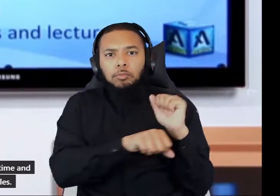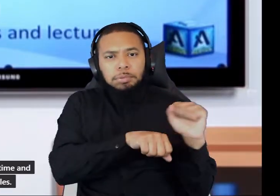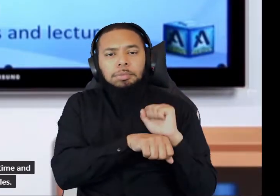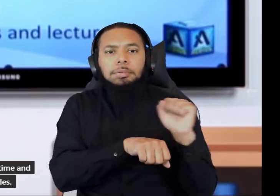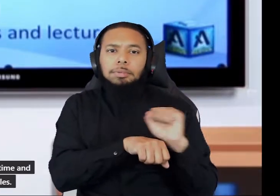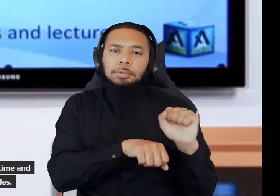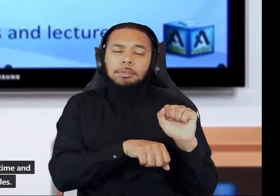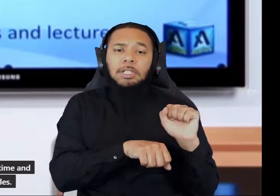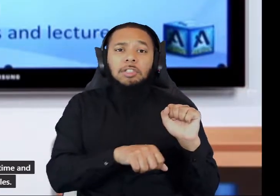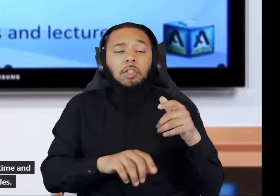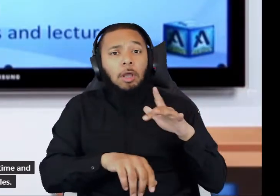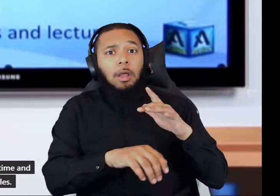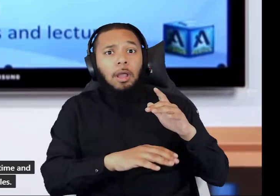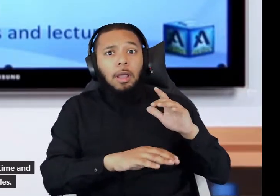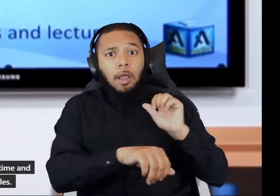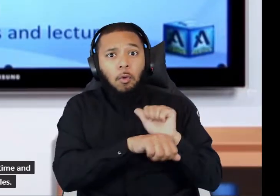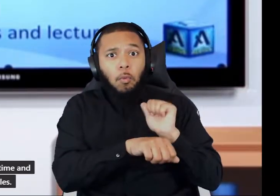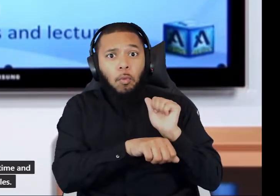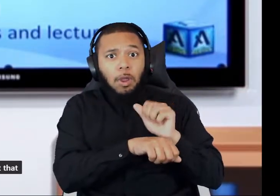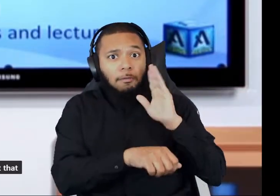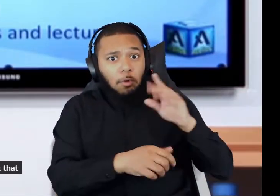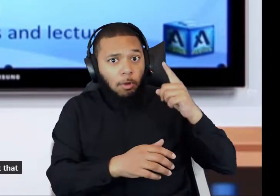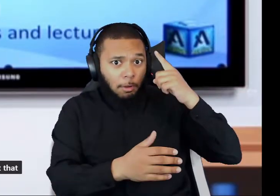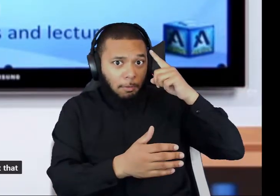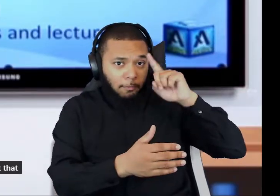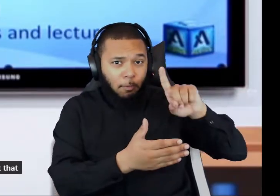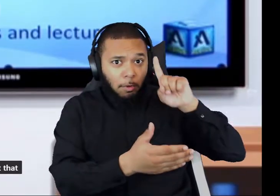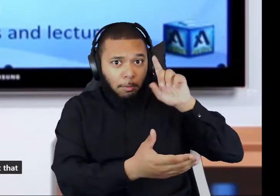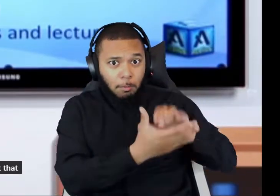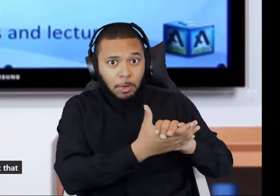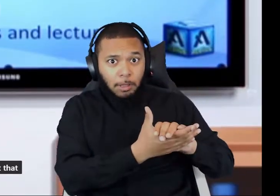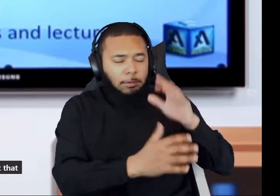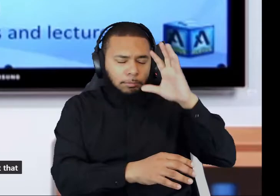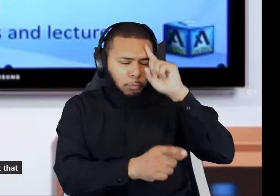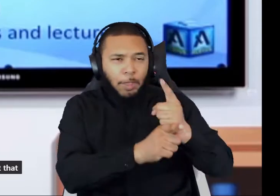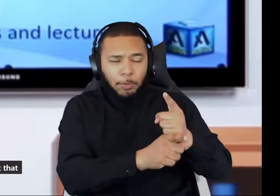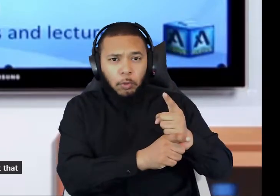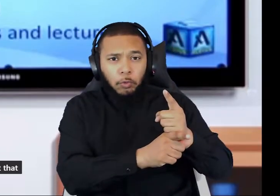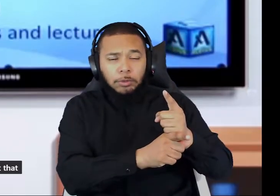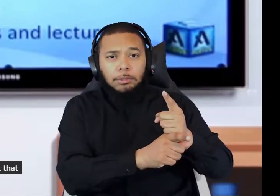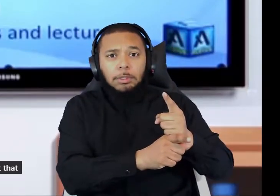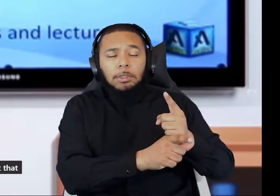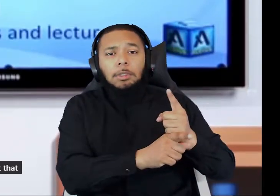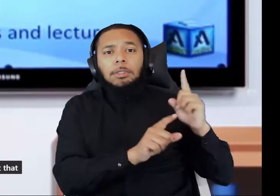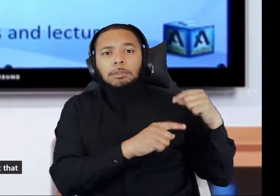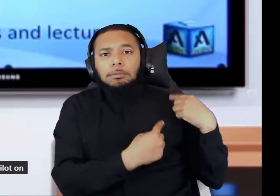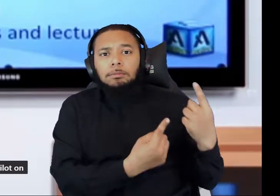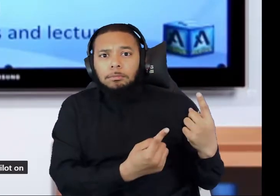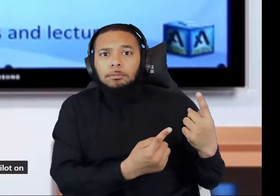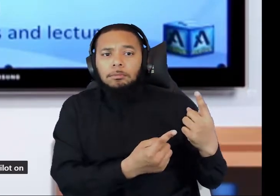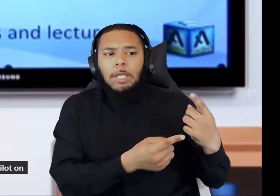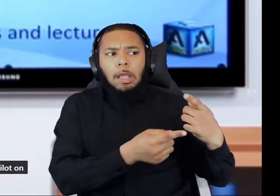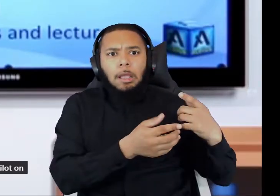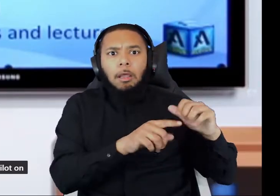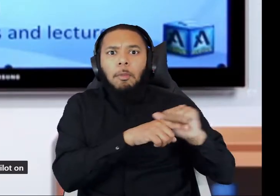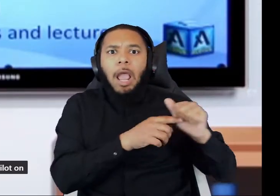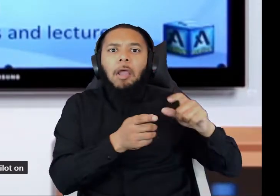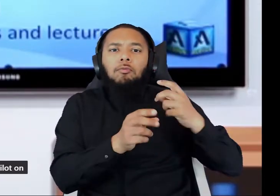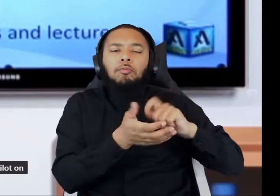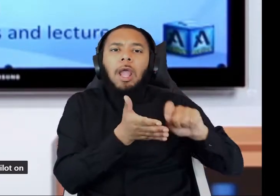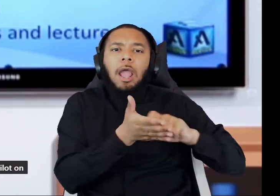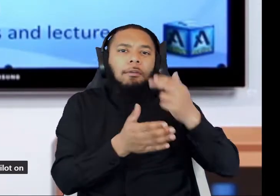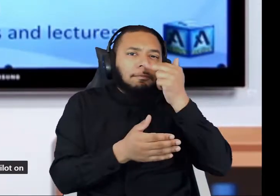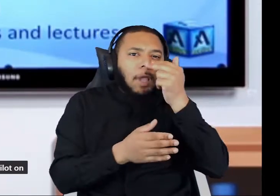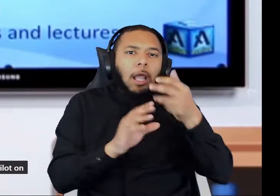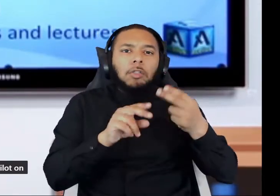a time and began writing humorous articles. Kind of got his writing start at that point. Later on, he